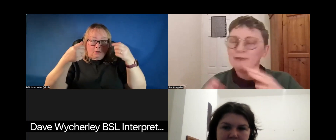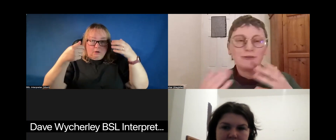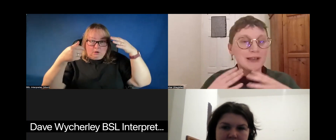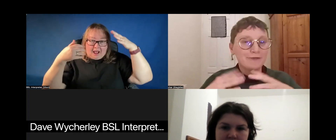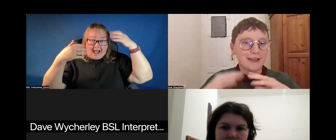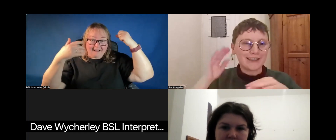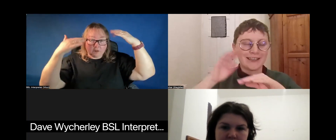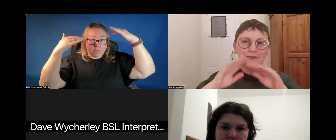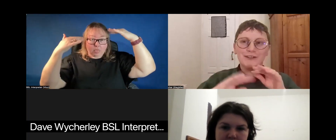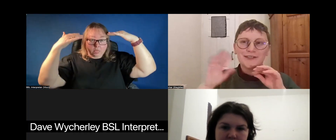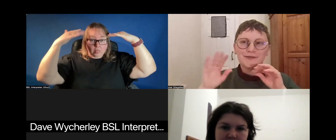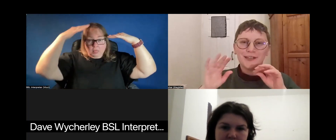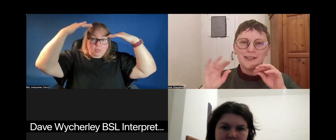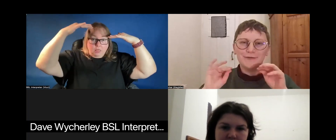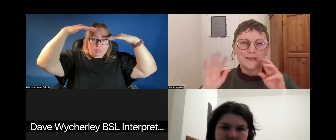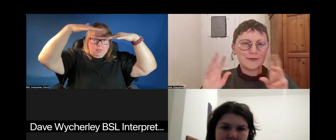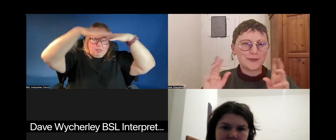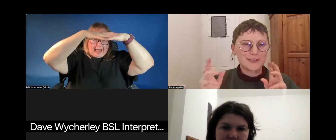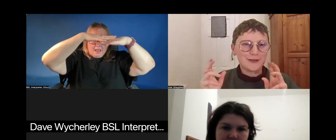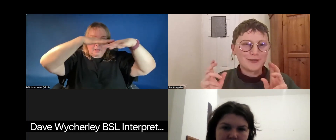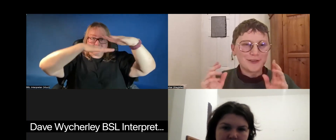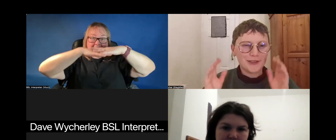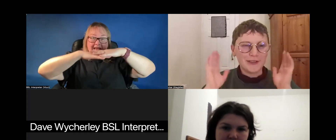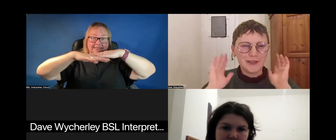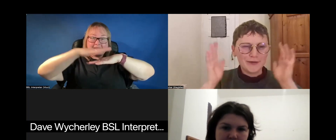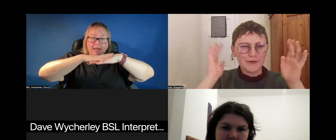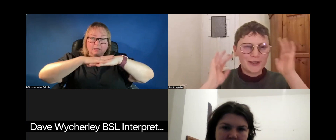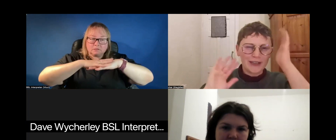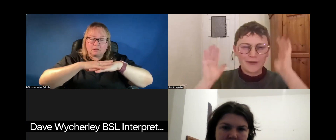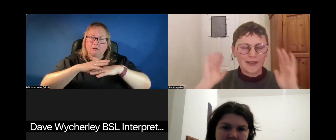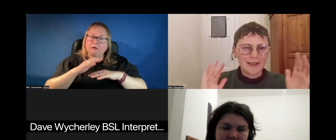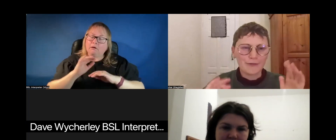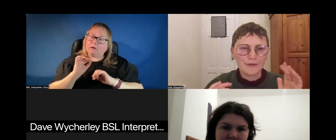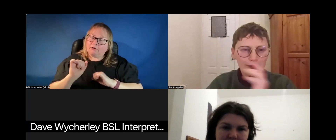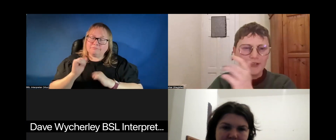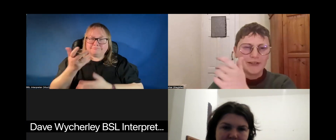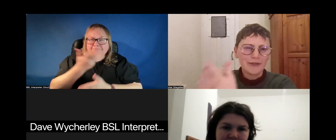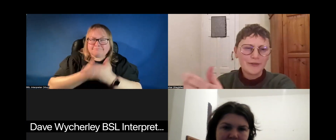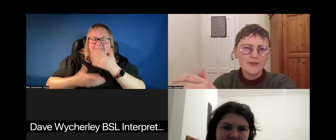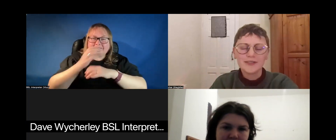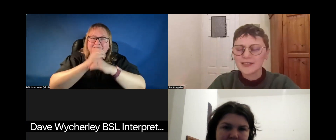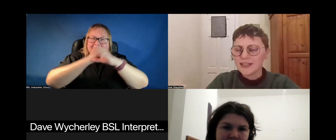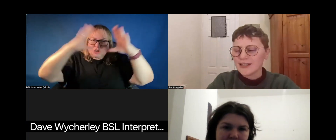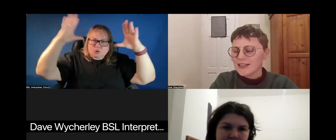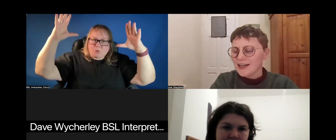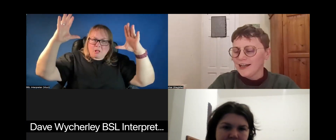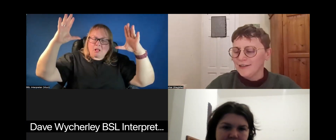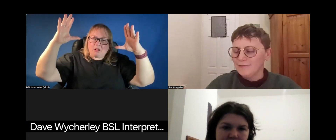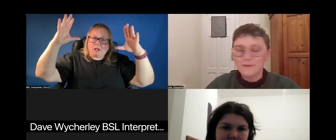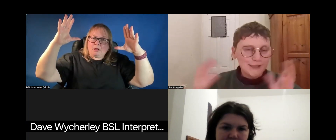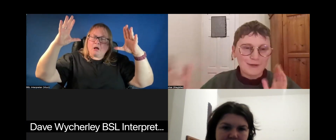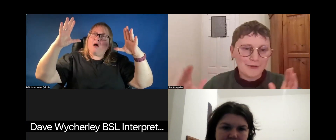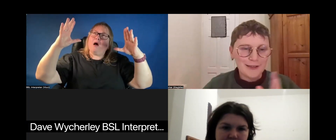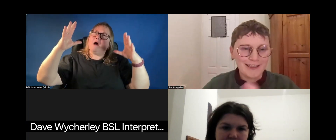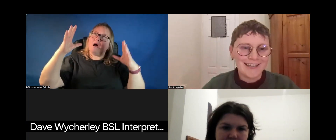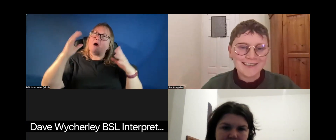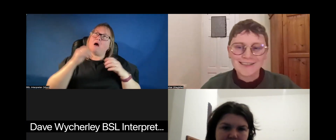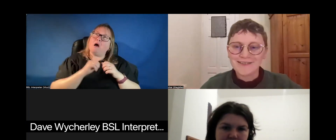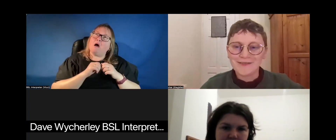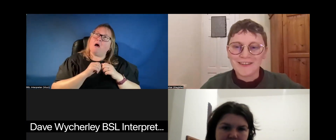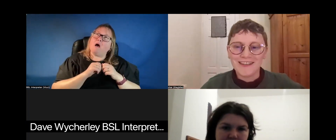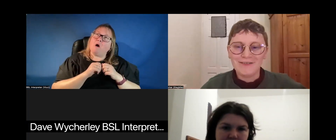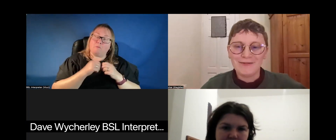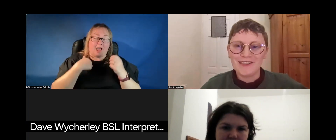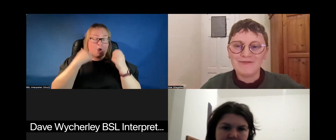So, I mean, for me, I find kind of those visual descriptions really useful for kind of thinking through my own thoughts, which might not be the